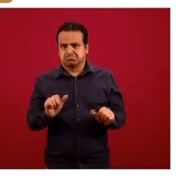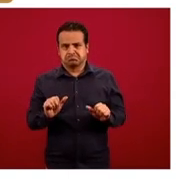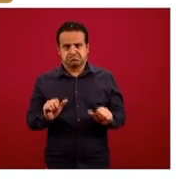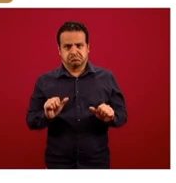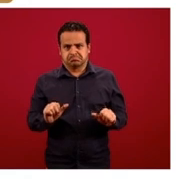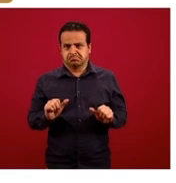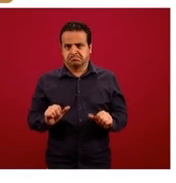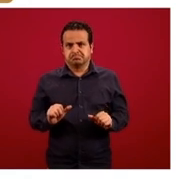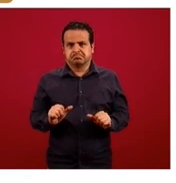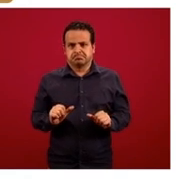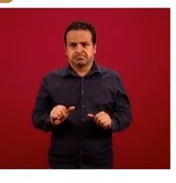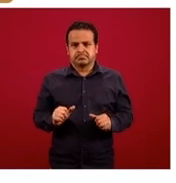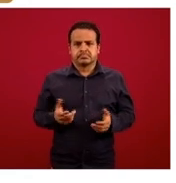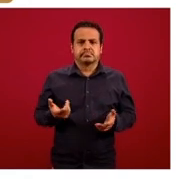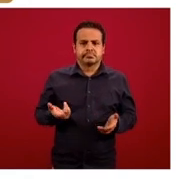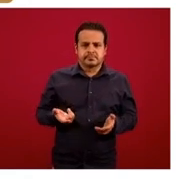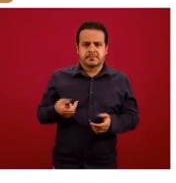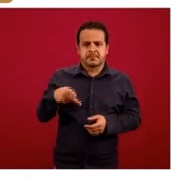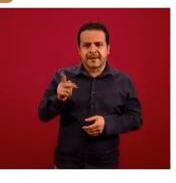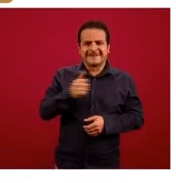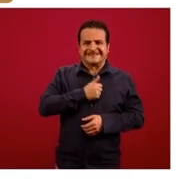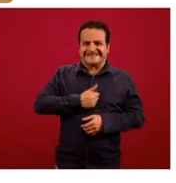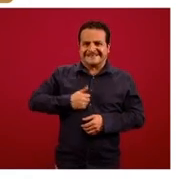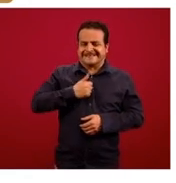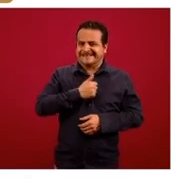in total